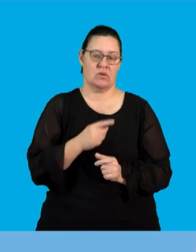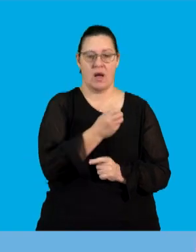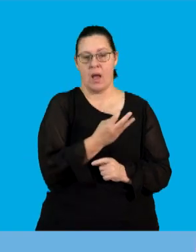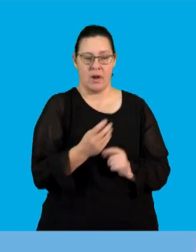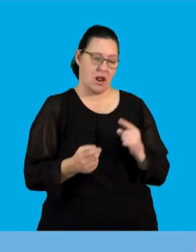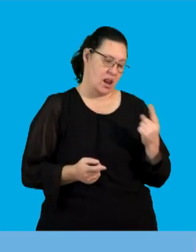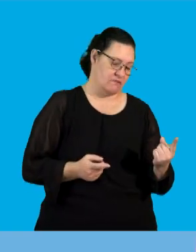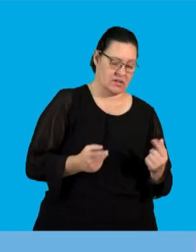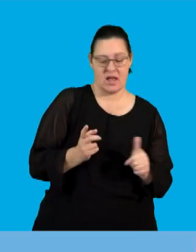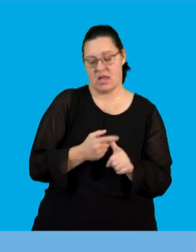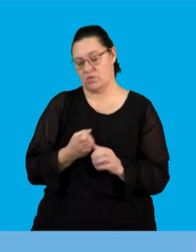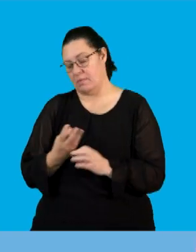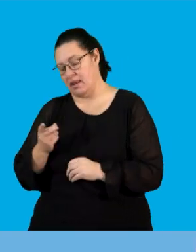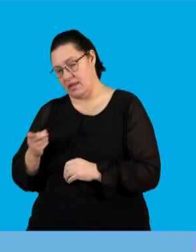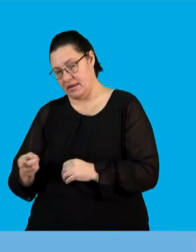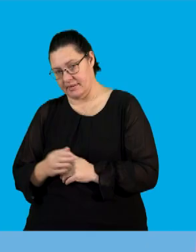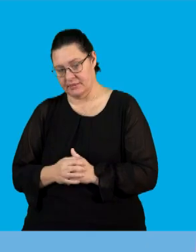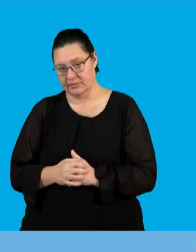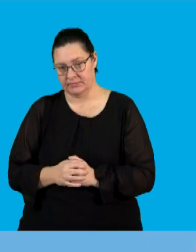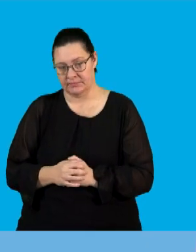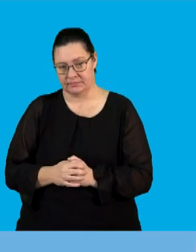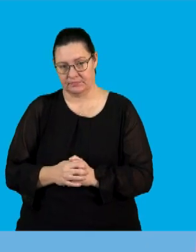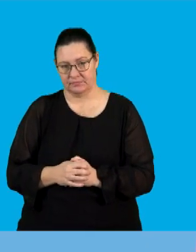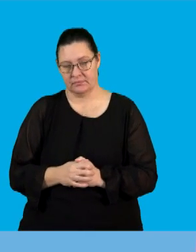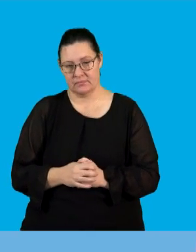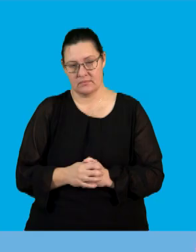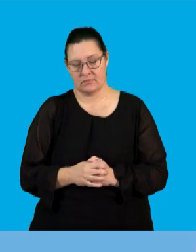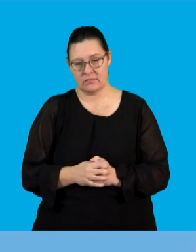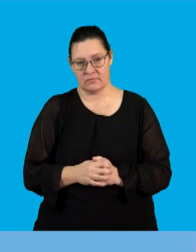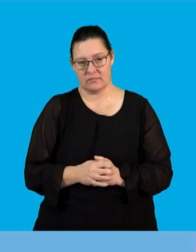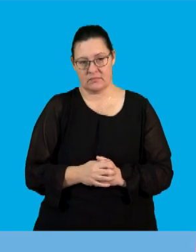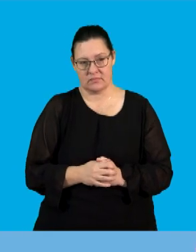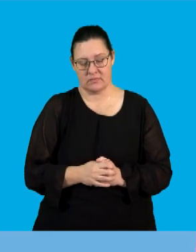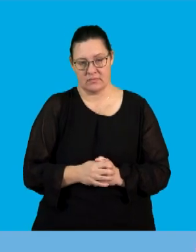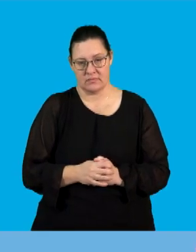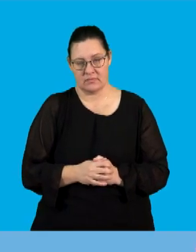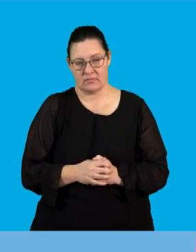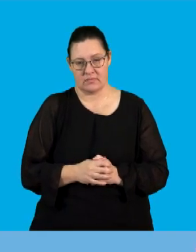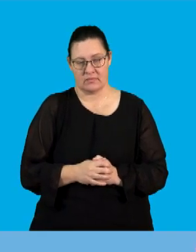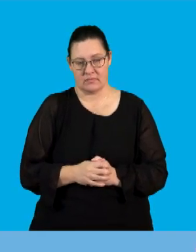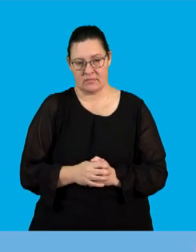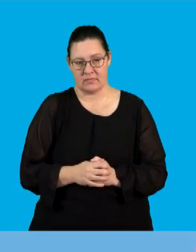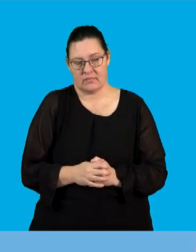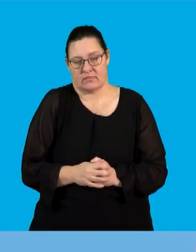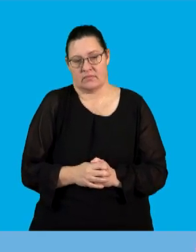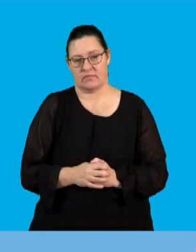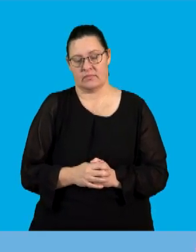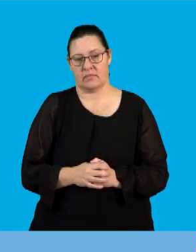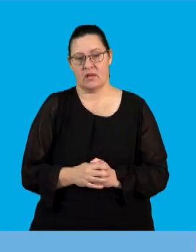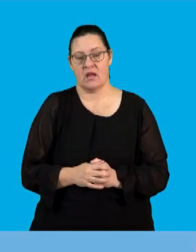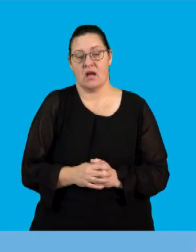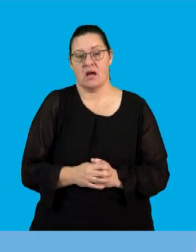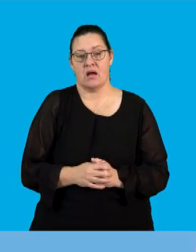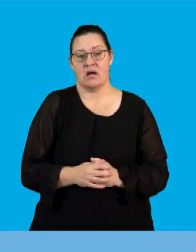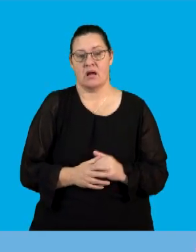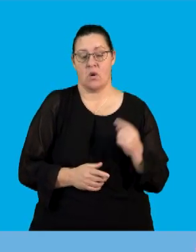of atoms on the left-hand side. They must be equal to the number of atoms on the right-hand side for each of the elements given, for each of the atoms given here. So